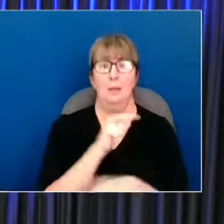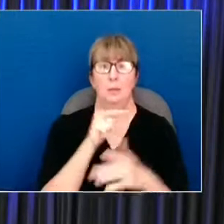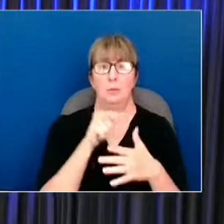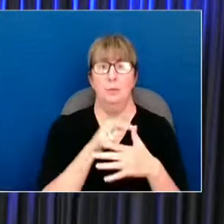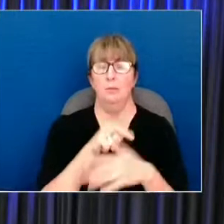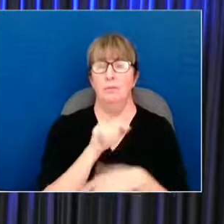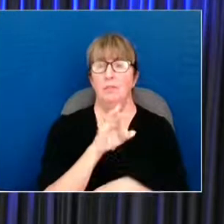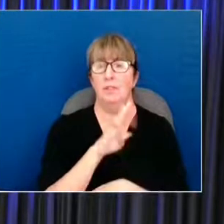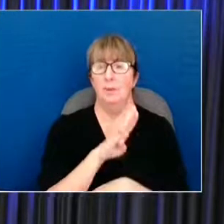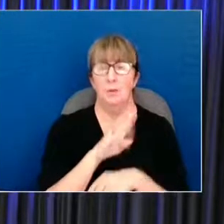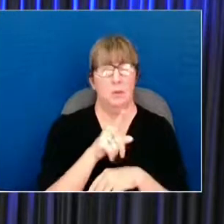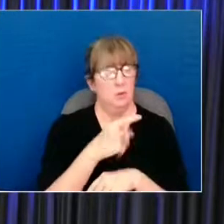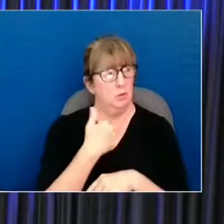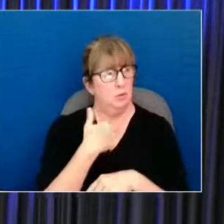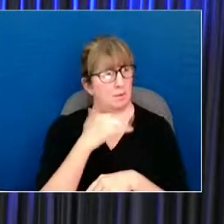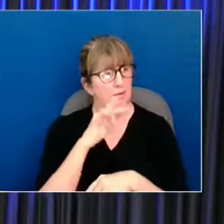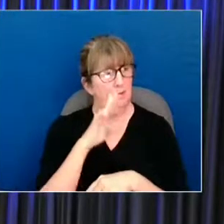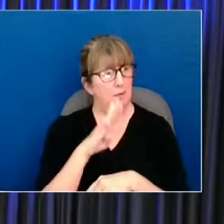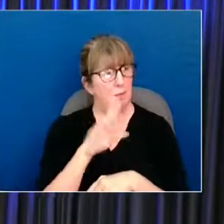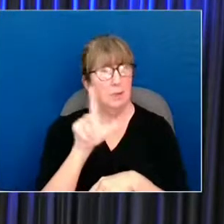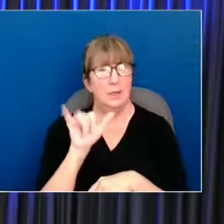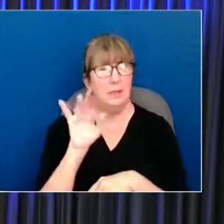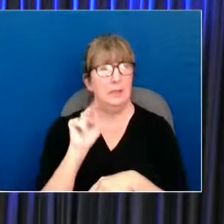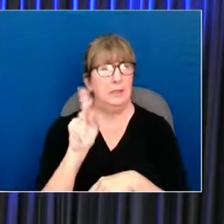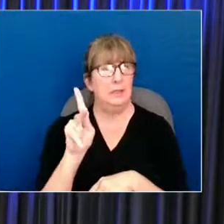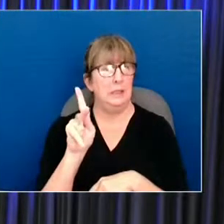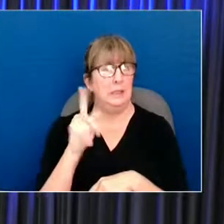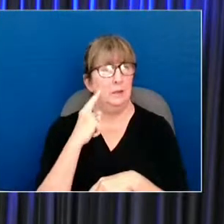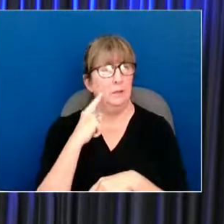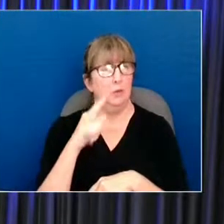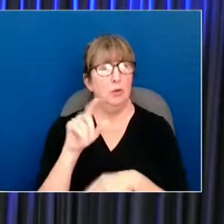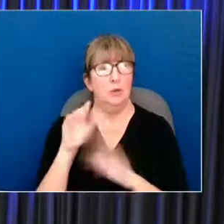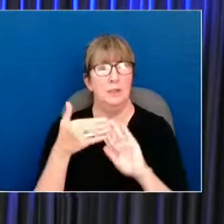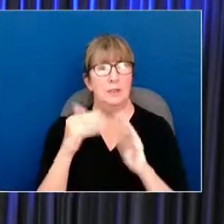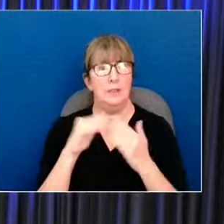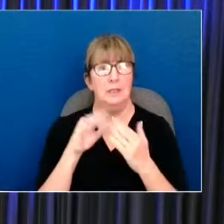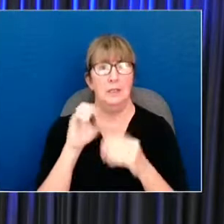that Facebook link to the City of NTT page?